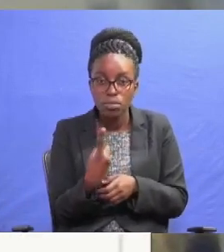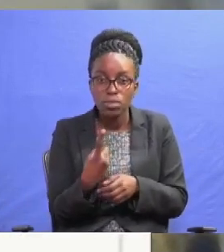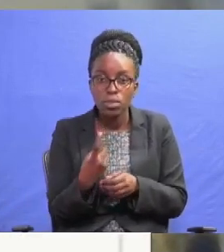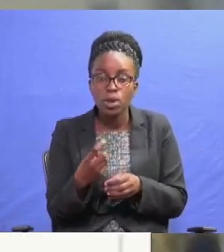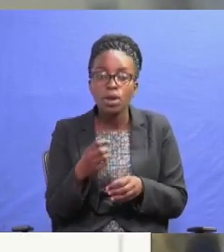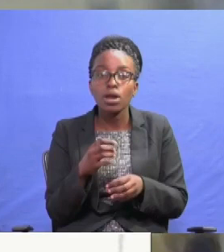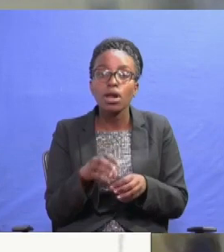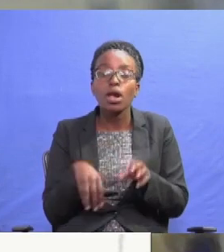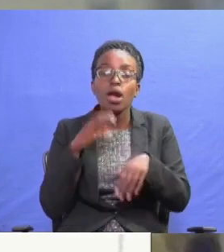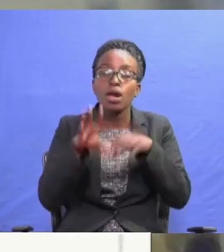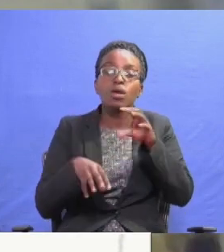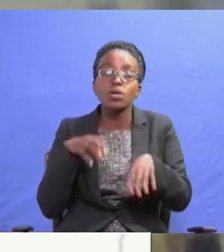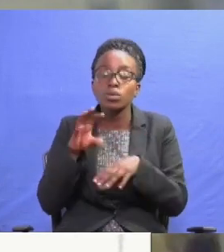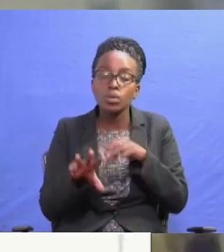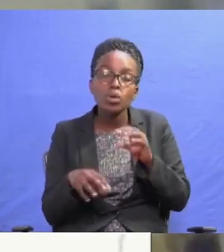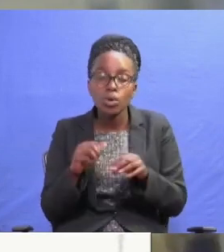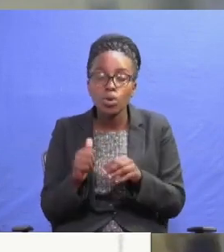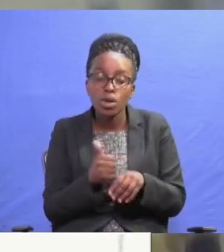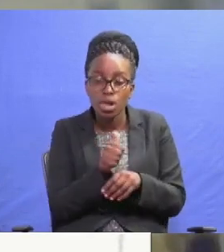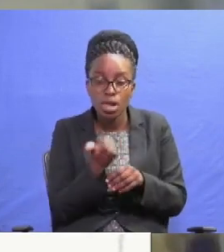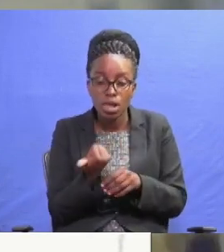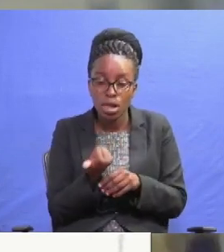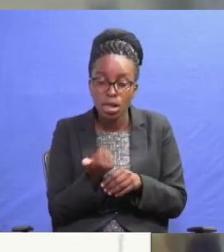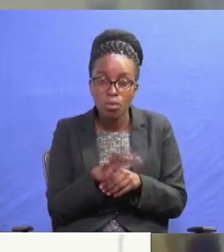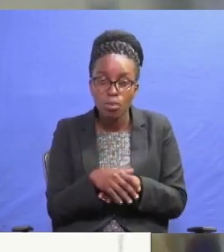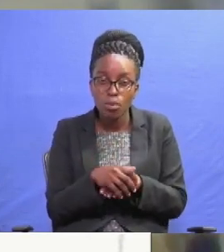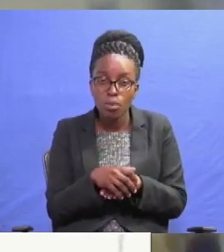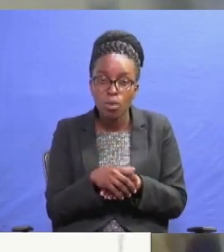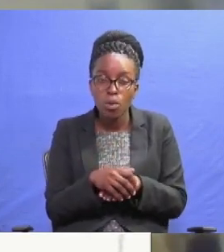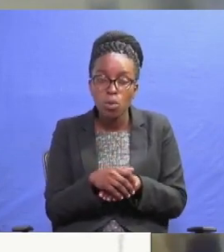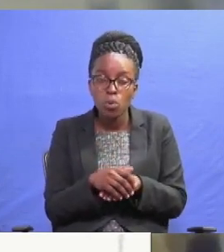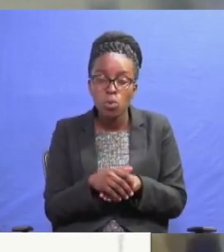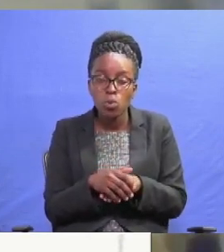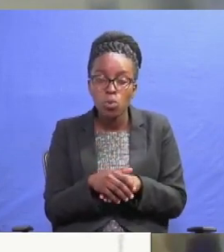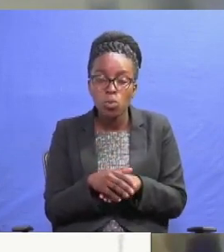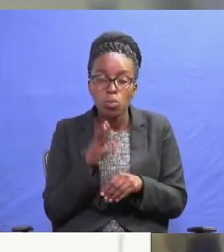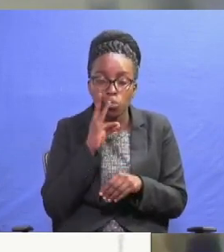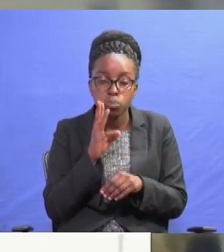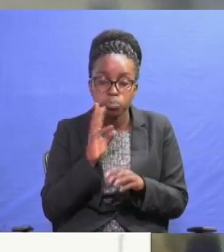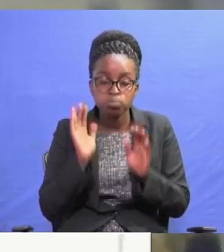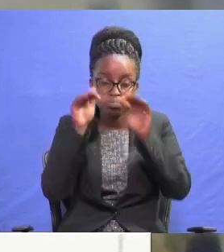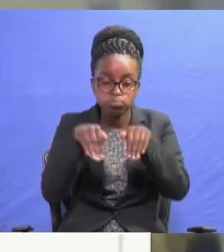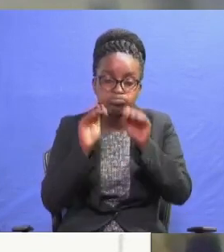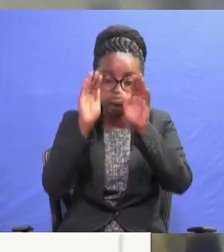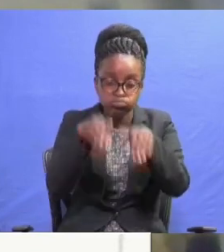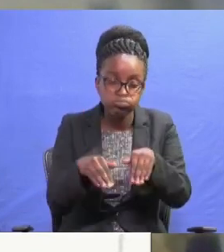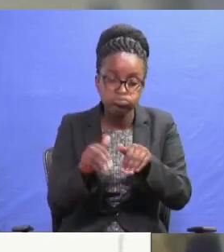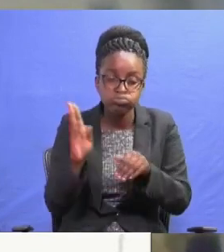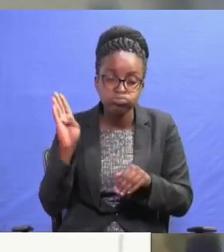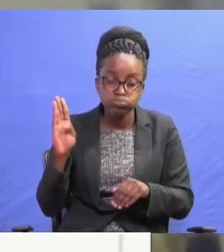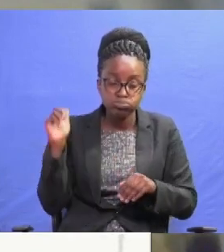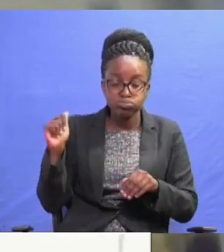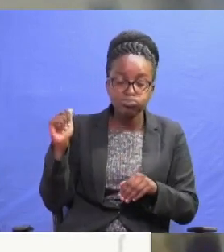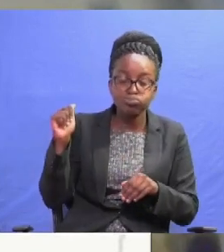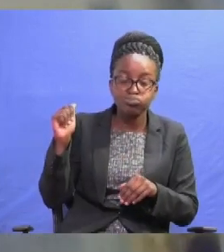scheme. The entire land has been washed away and so on, and therefore the Lake Baringo area is most